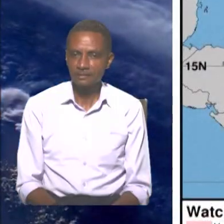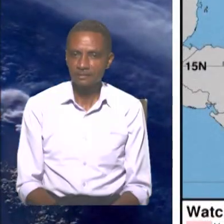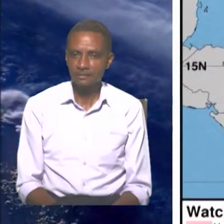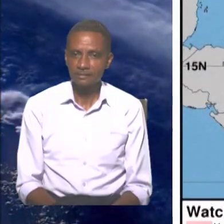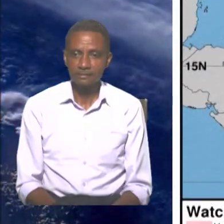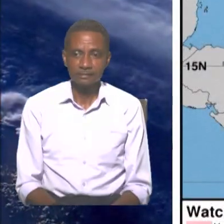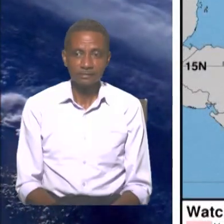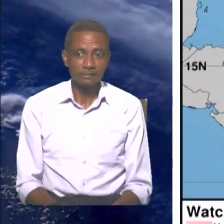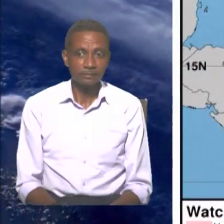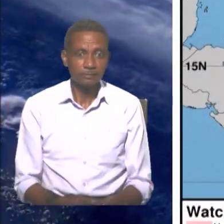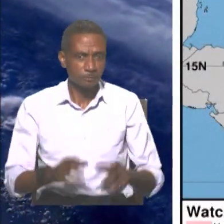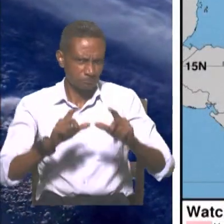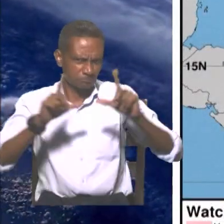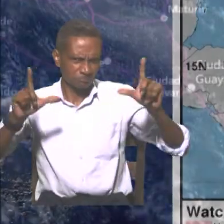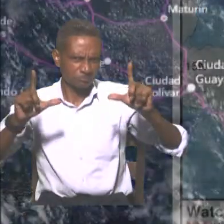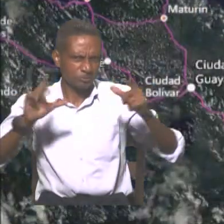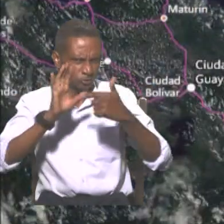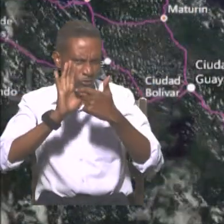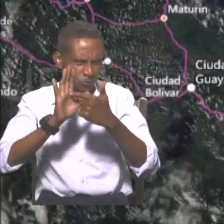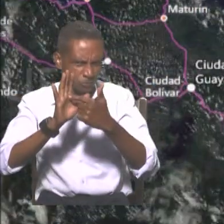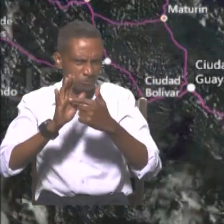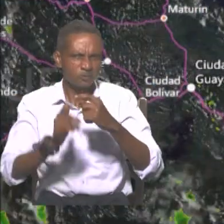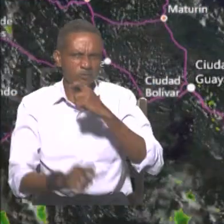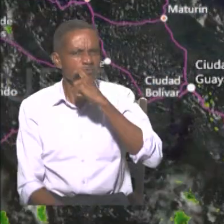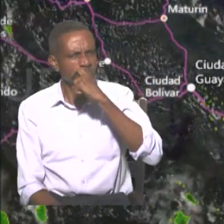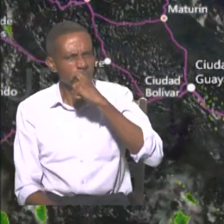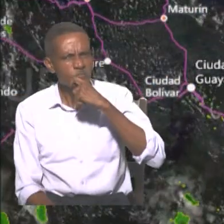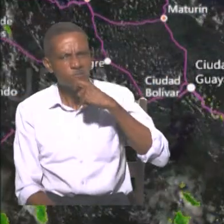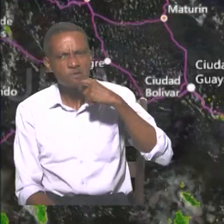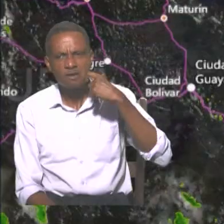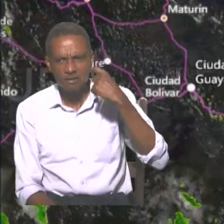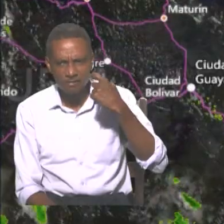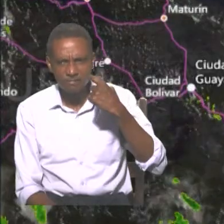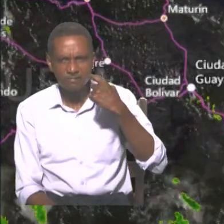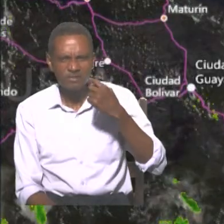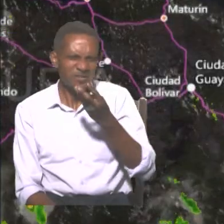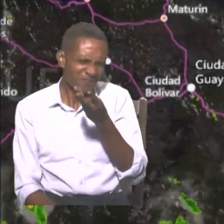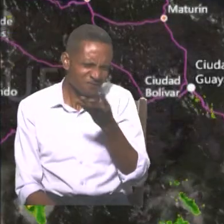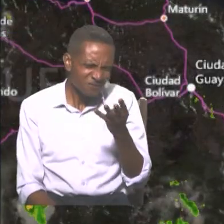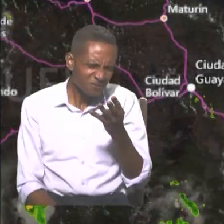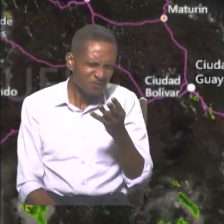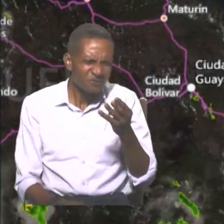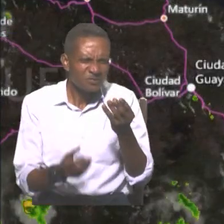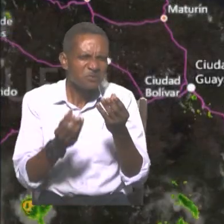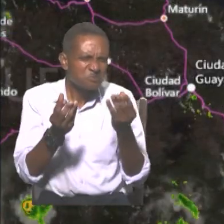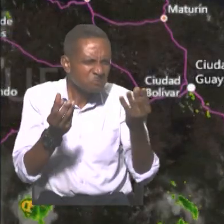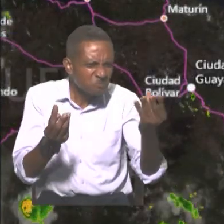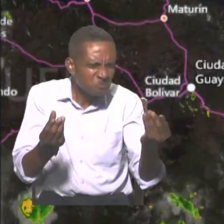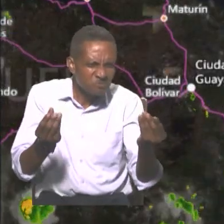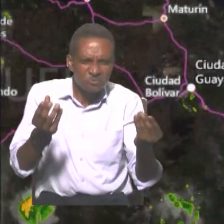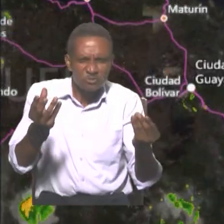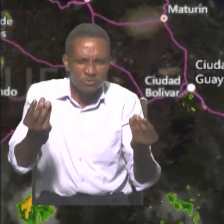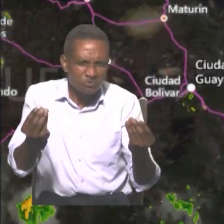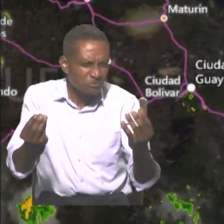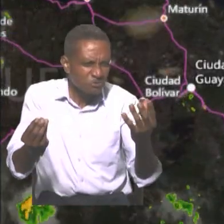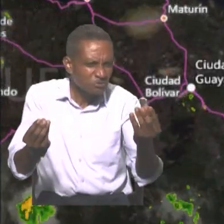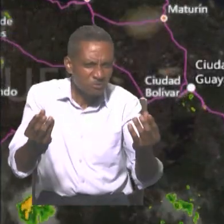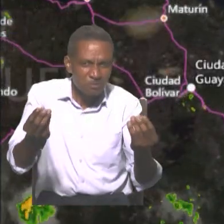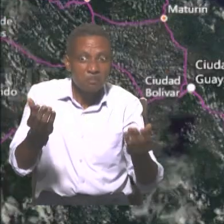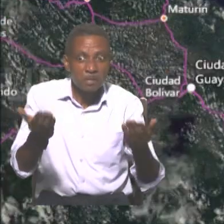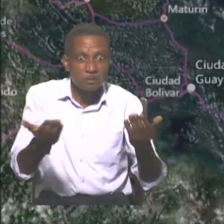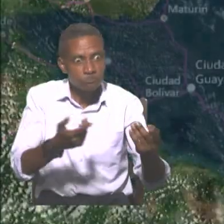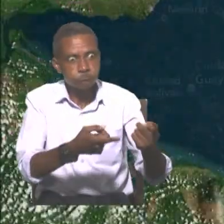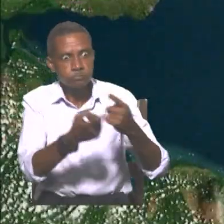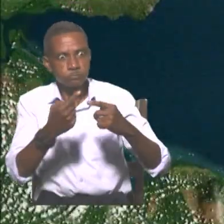satellite shows a relatively dry environment, though a few smaller patches of moisture could bring an isolated shower or